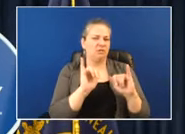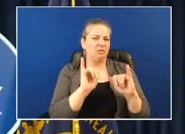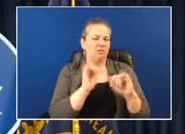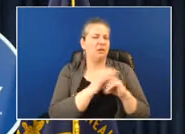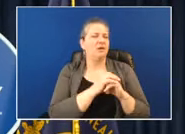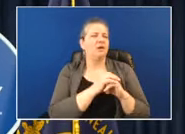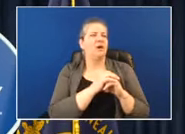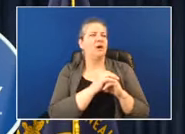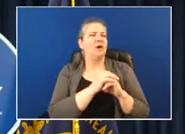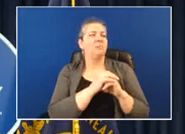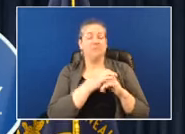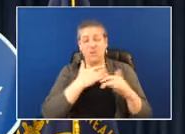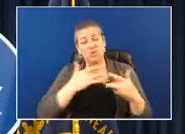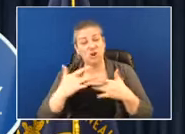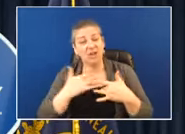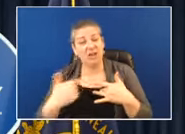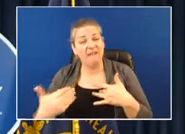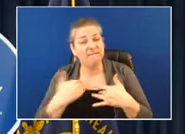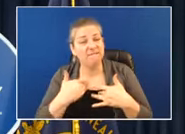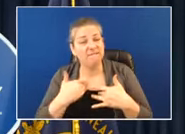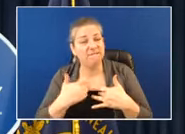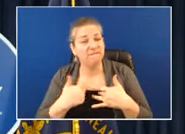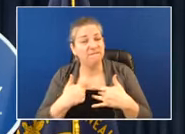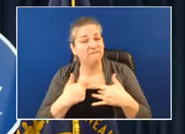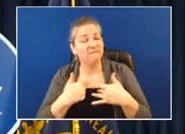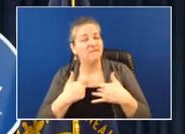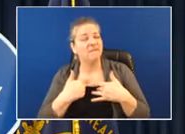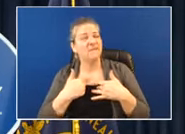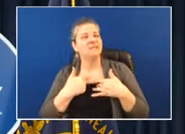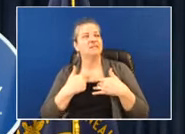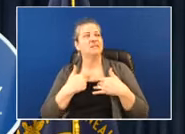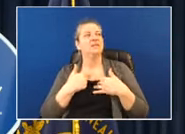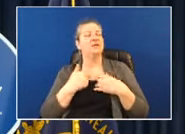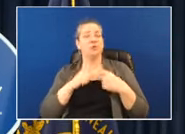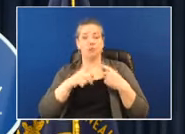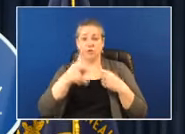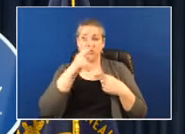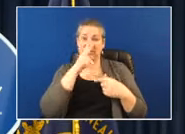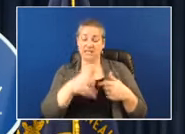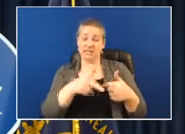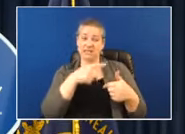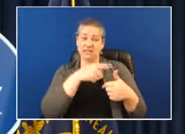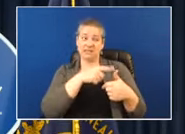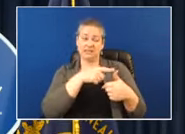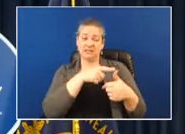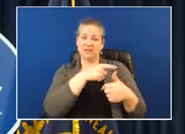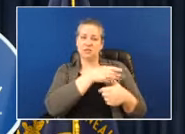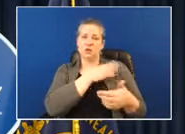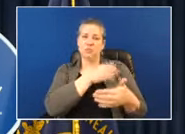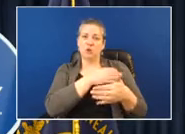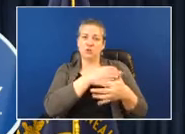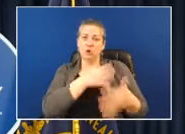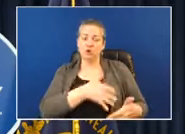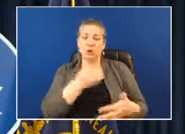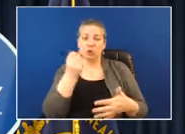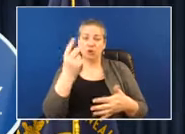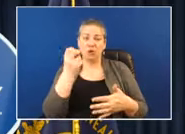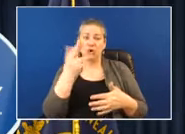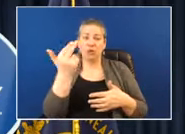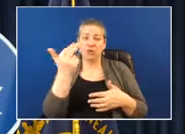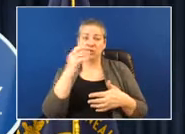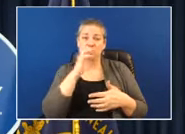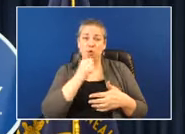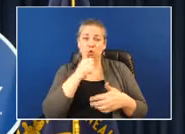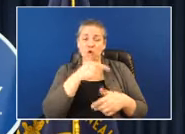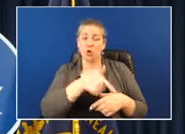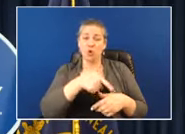concerns that situations you see as a prosecutor, 12, 13-year-old girl raped, impregnated